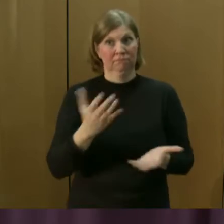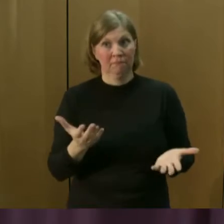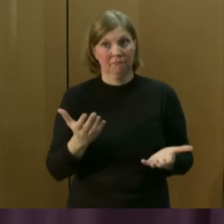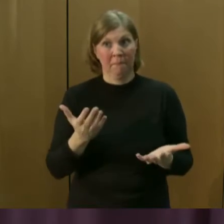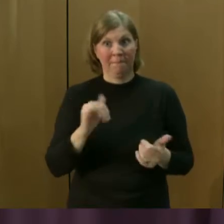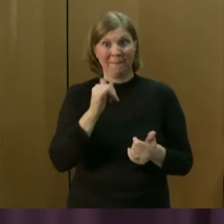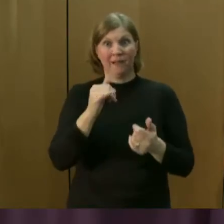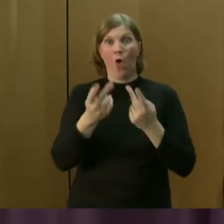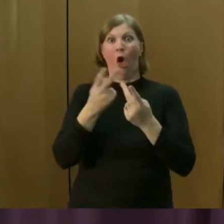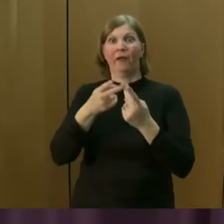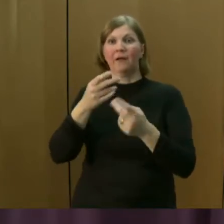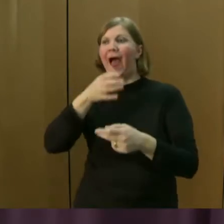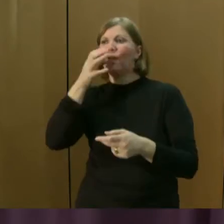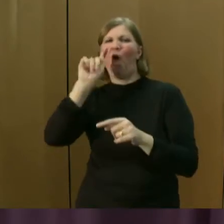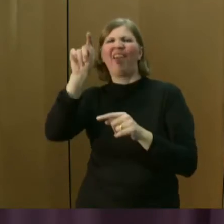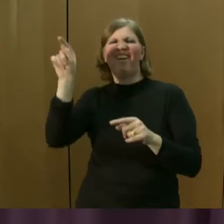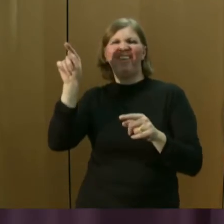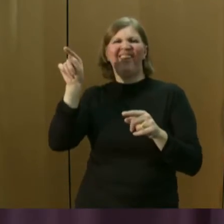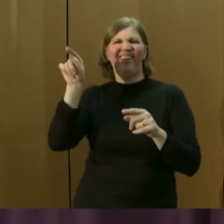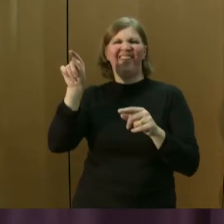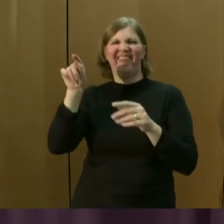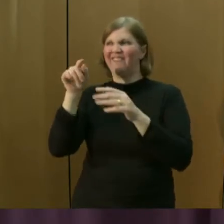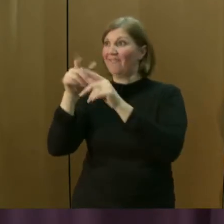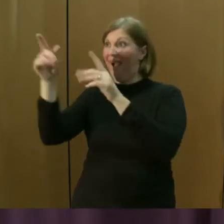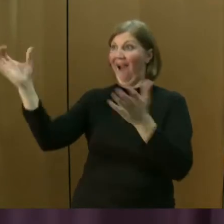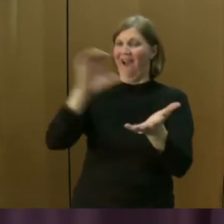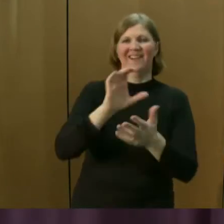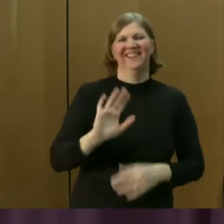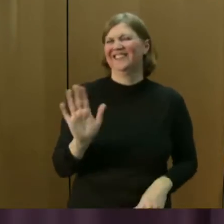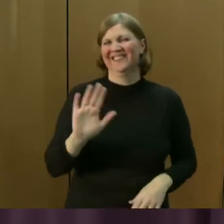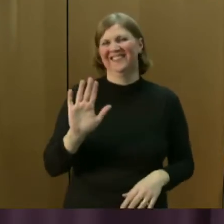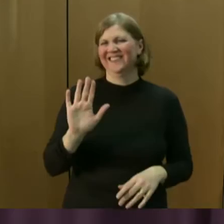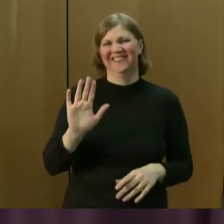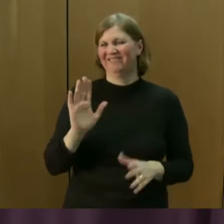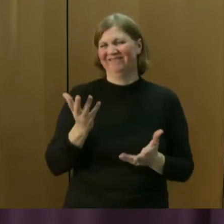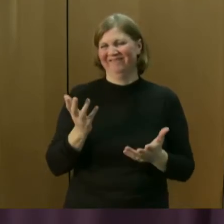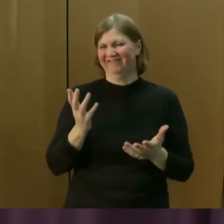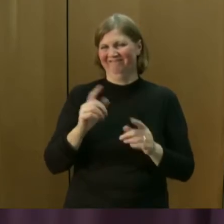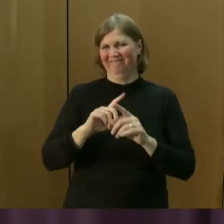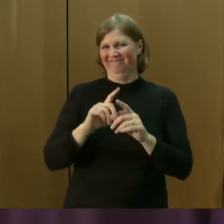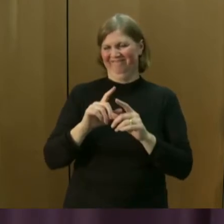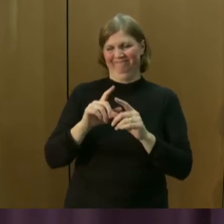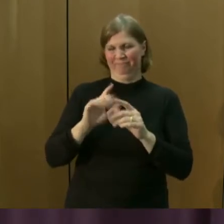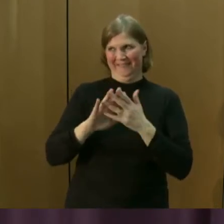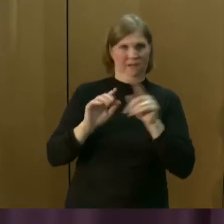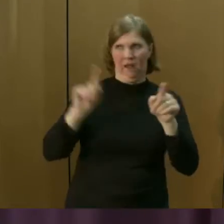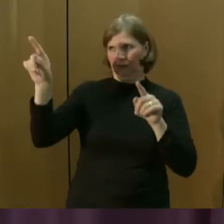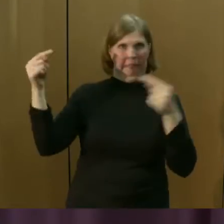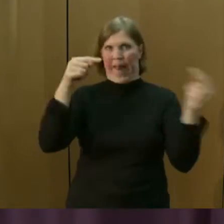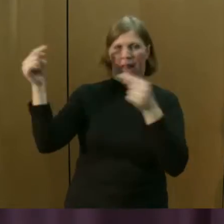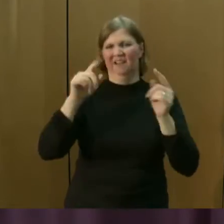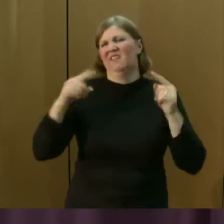be an inevitable conflict, and your venue, in all likelihood, will have a clause in its contract to